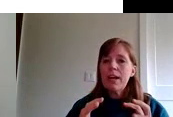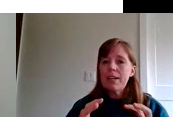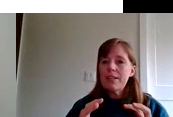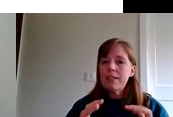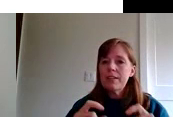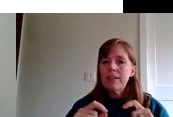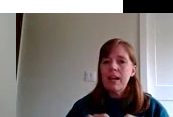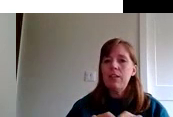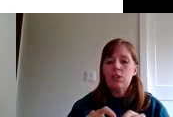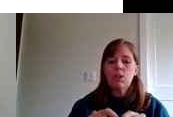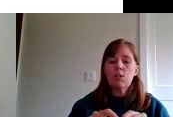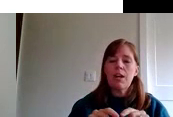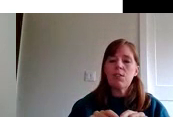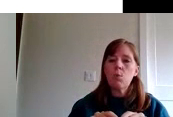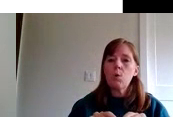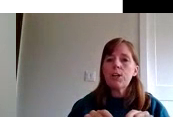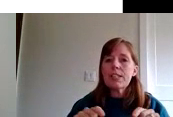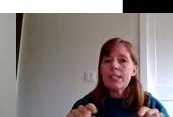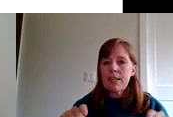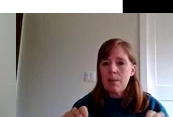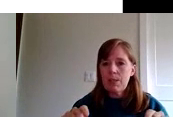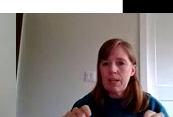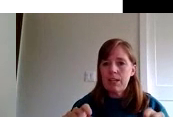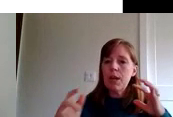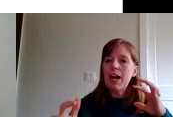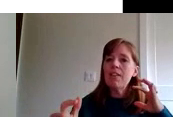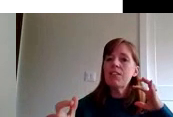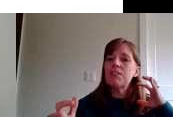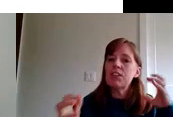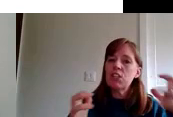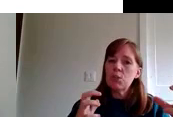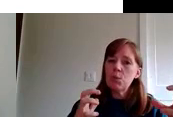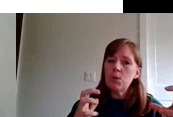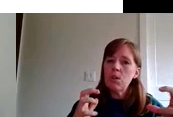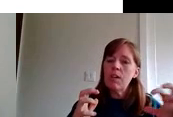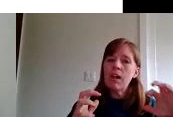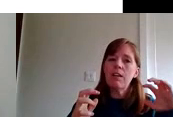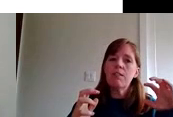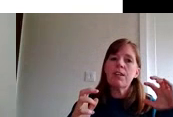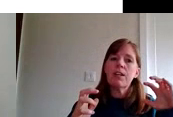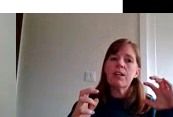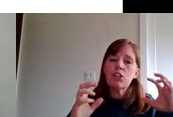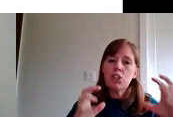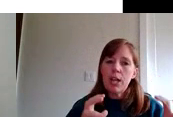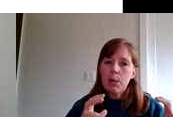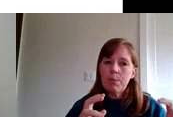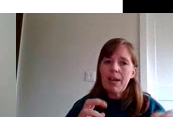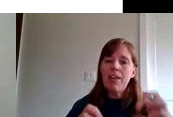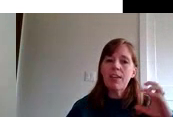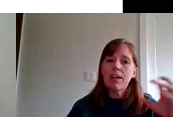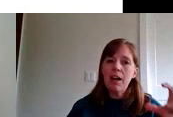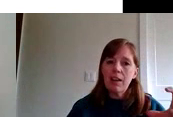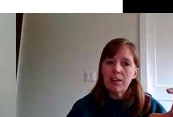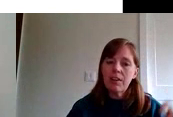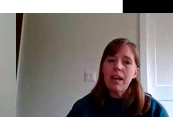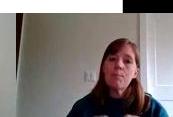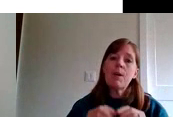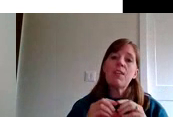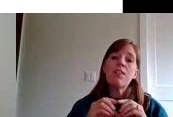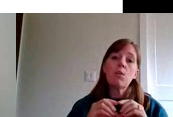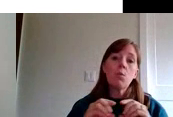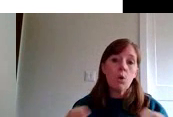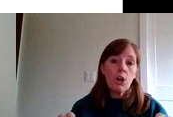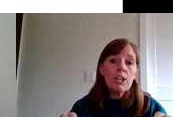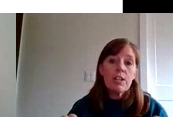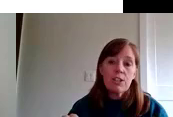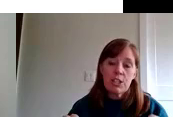is red, and then you also have the word stop sign. So you have the visual of the shape and the color,